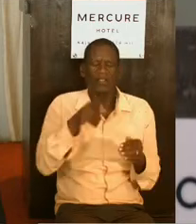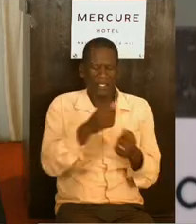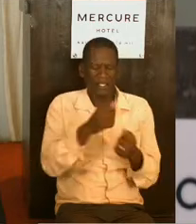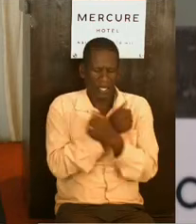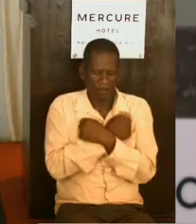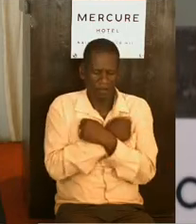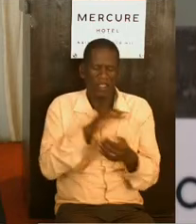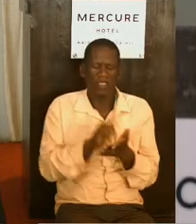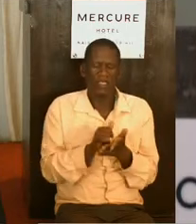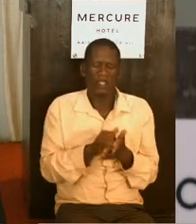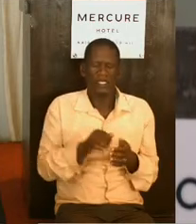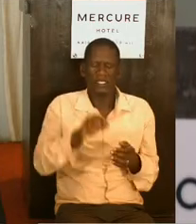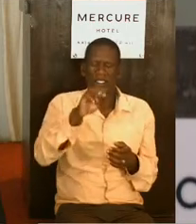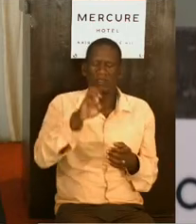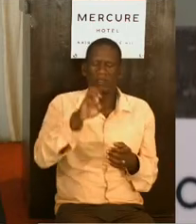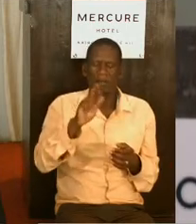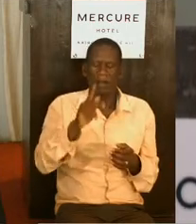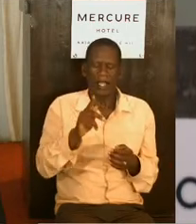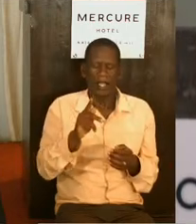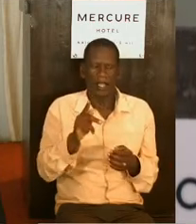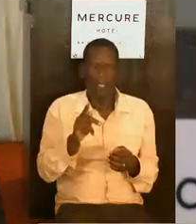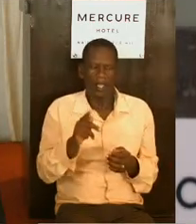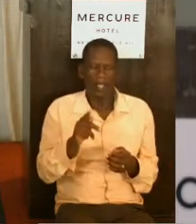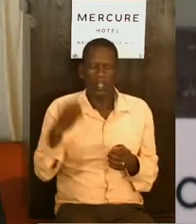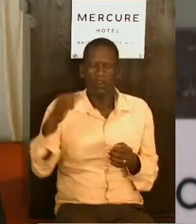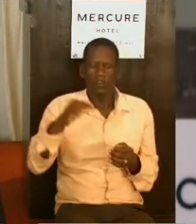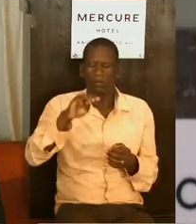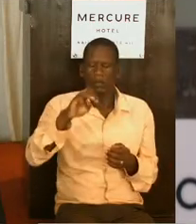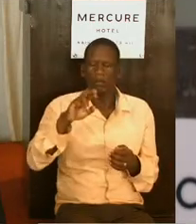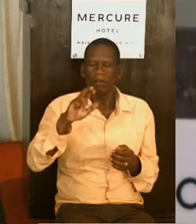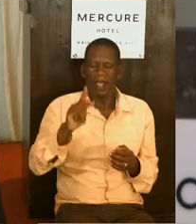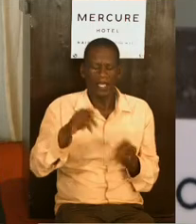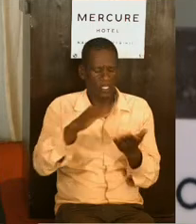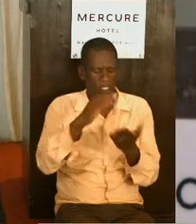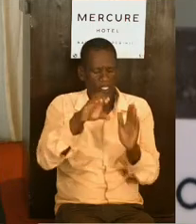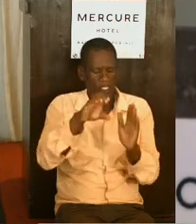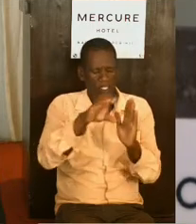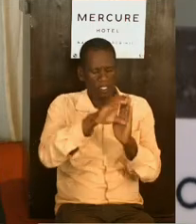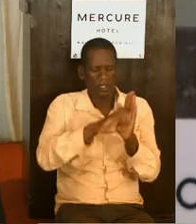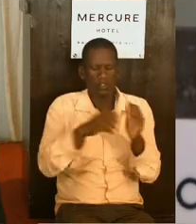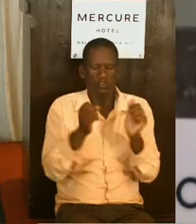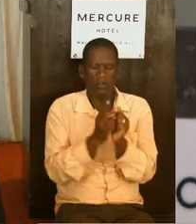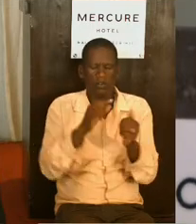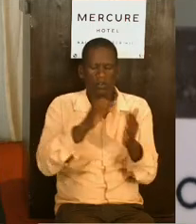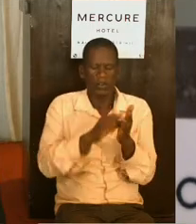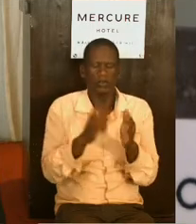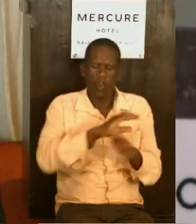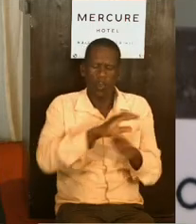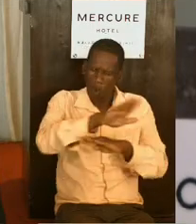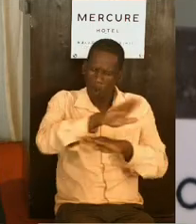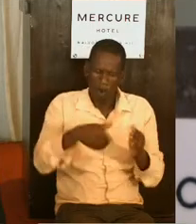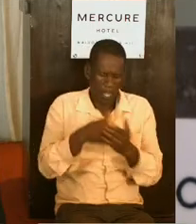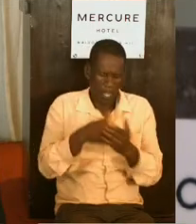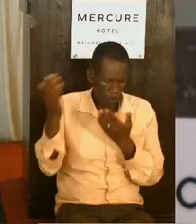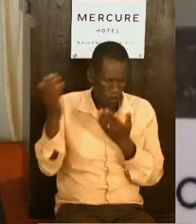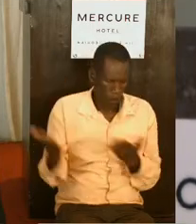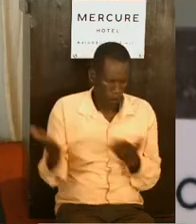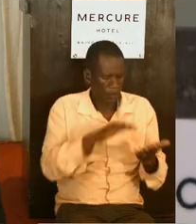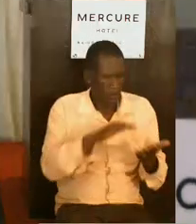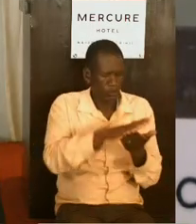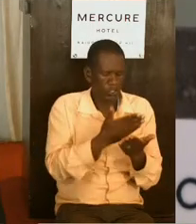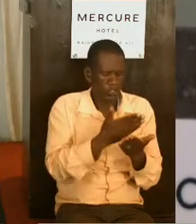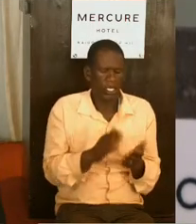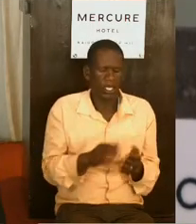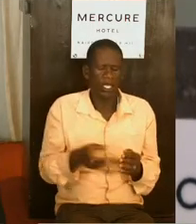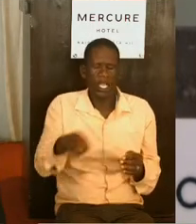that is Mark gospel Saint Mark chapter 12 that one we are all invited to share